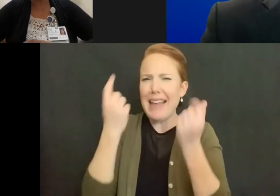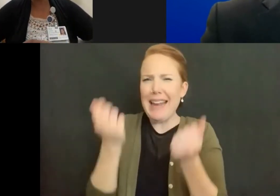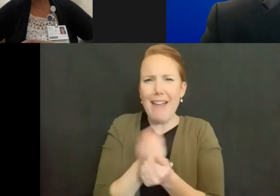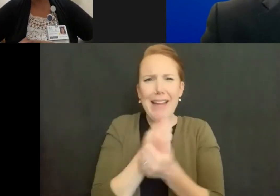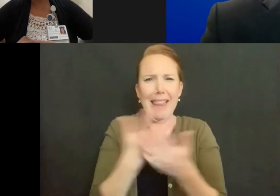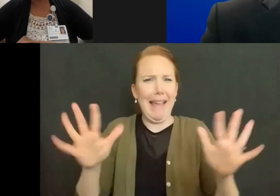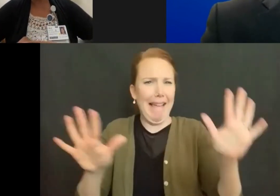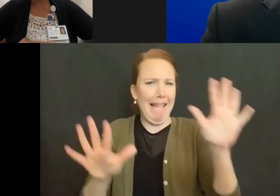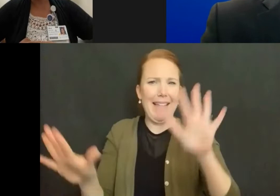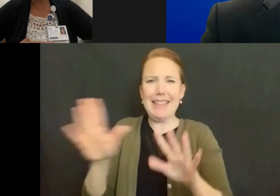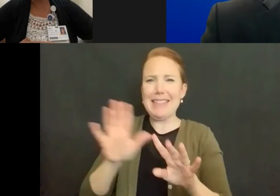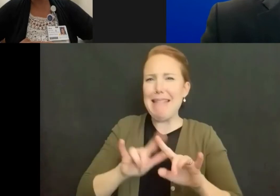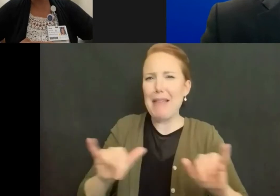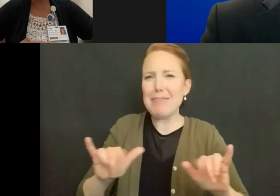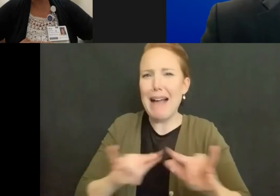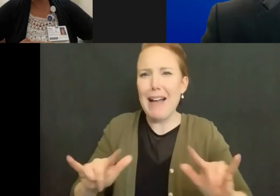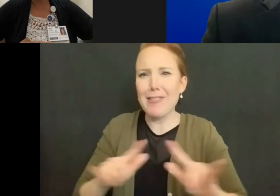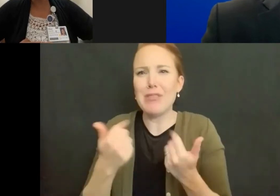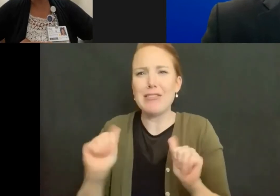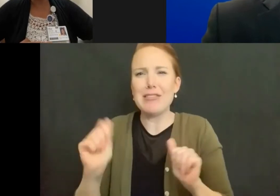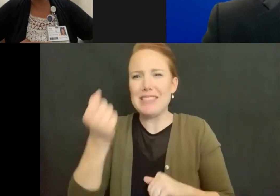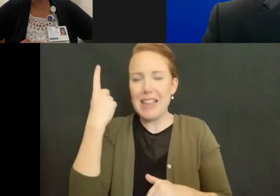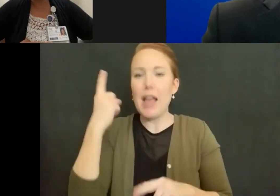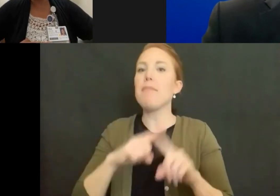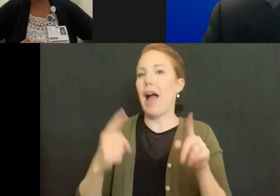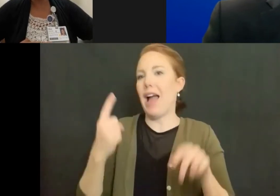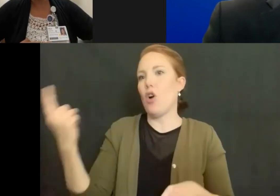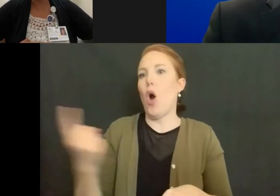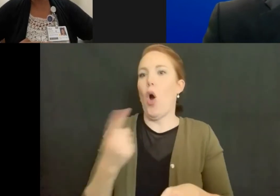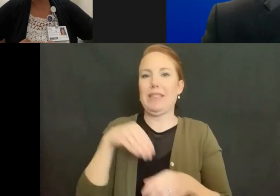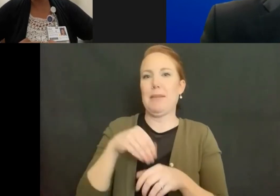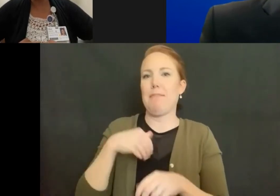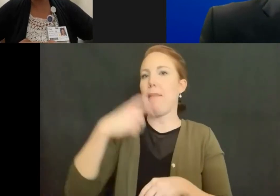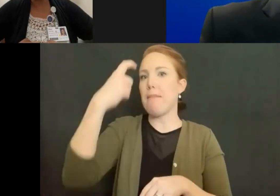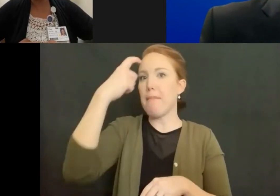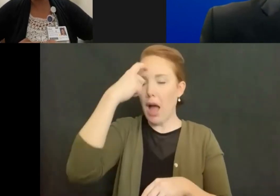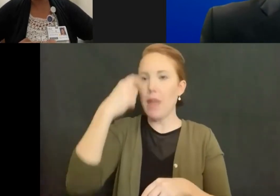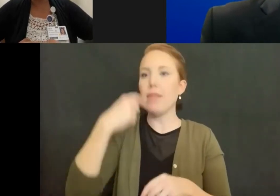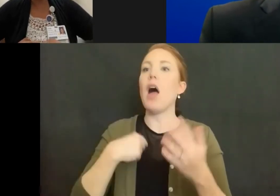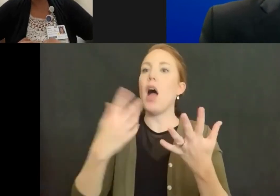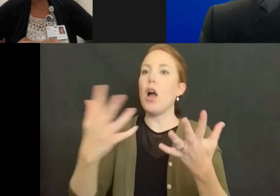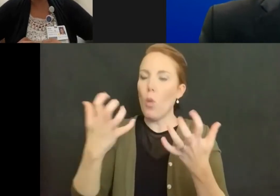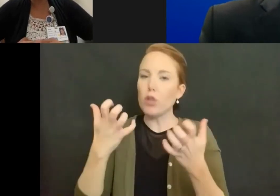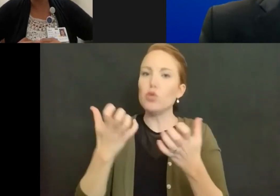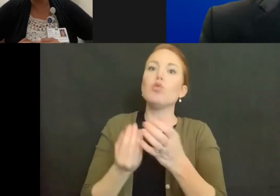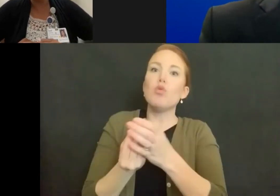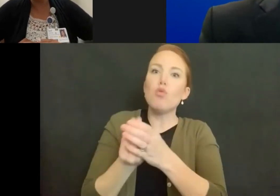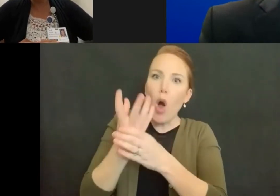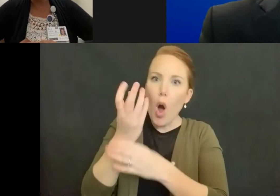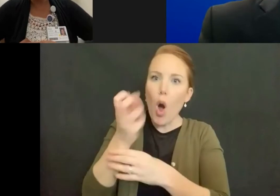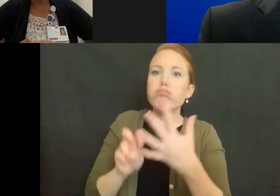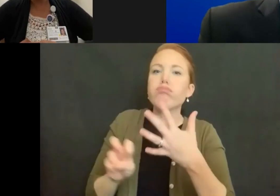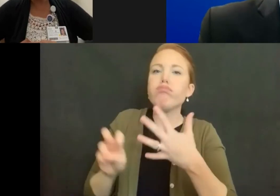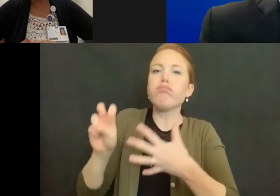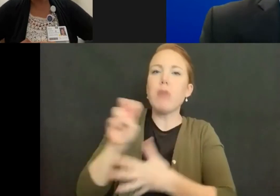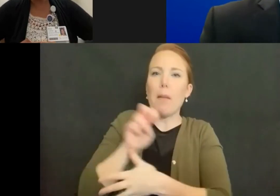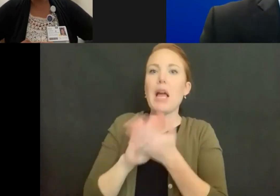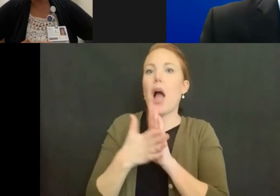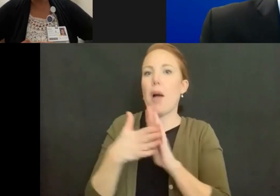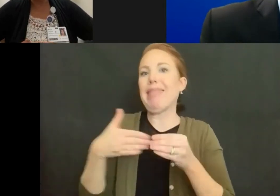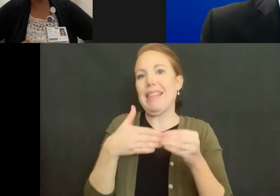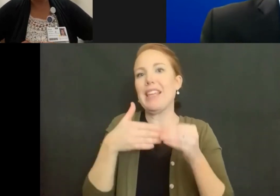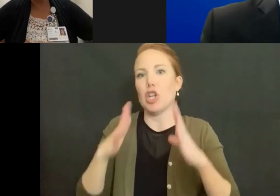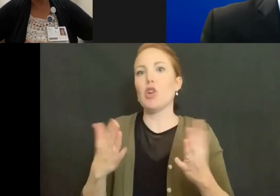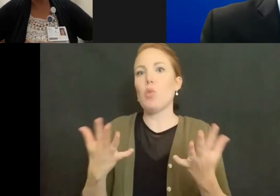same time. But I had always in a mind that I want to grow and I want to become a leader.